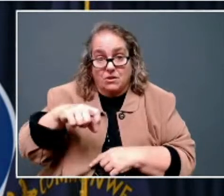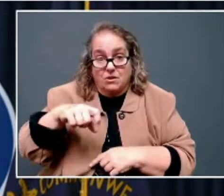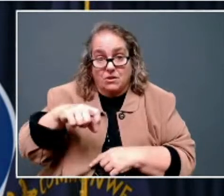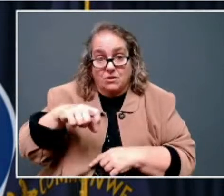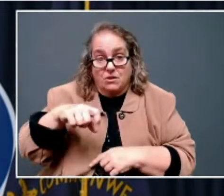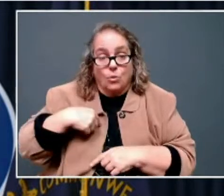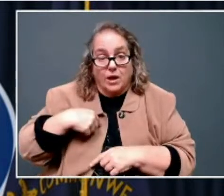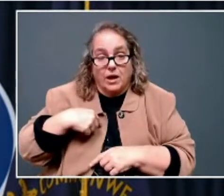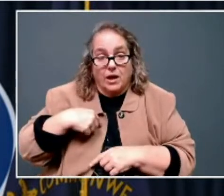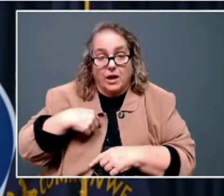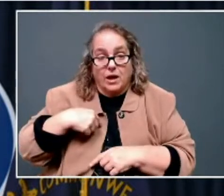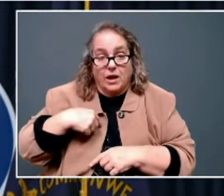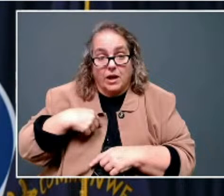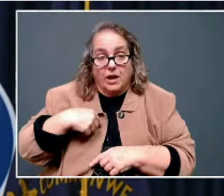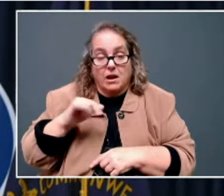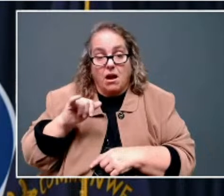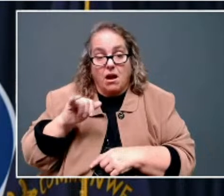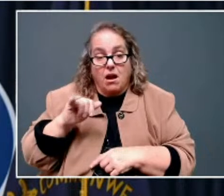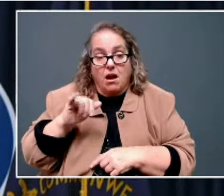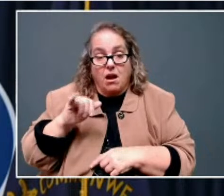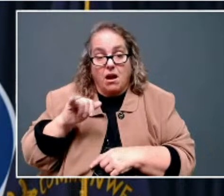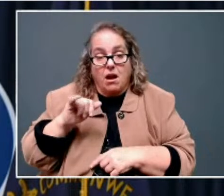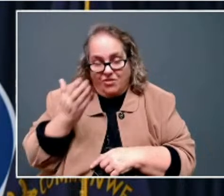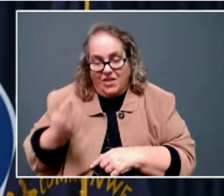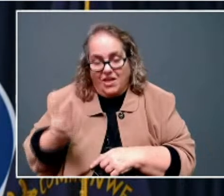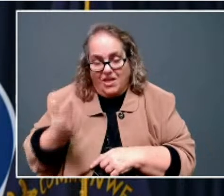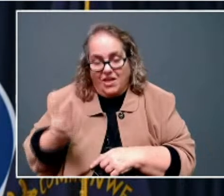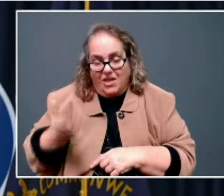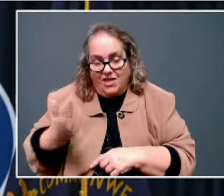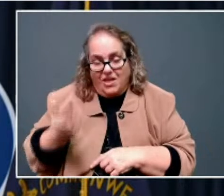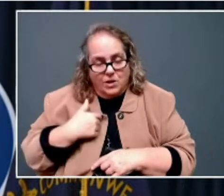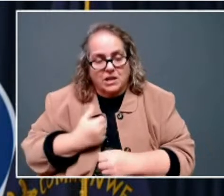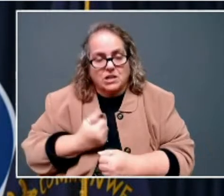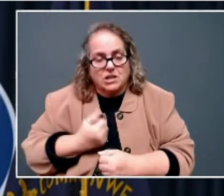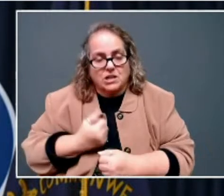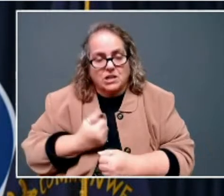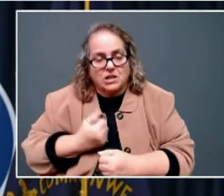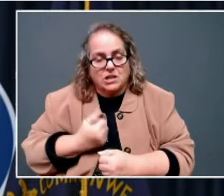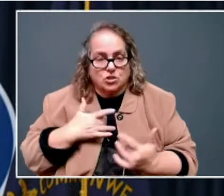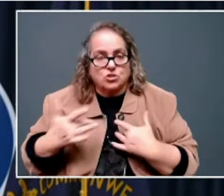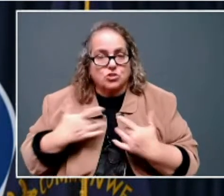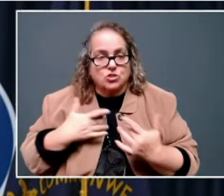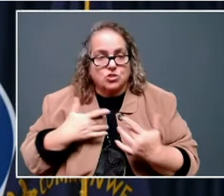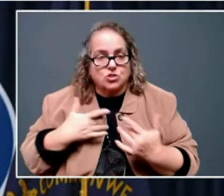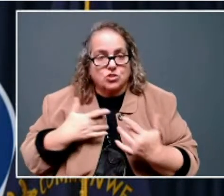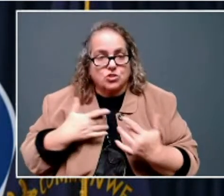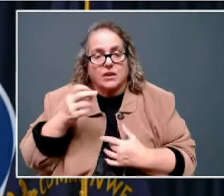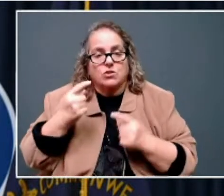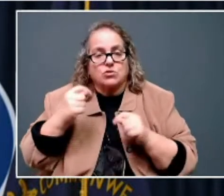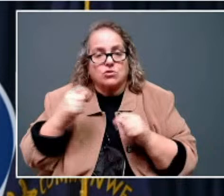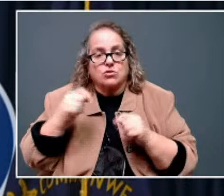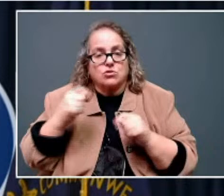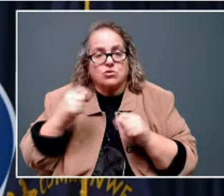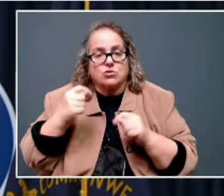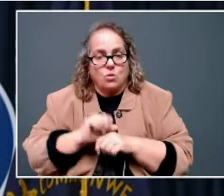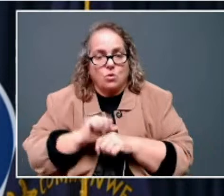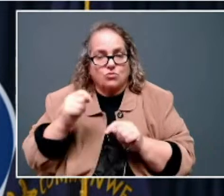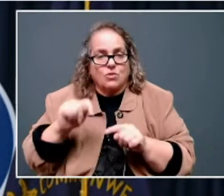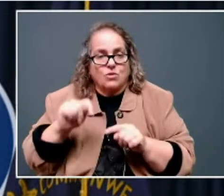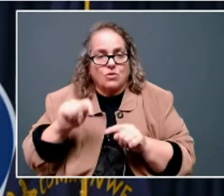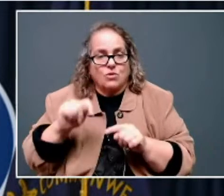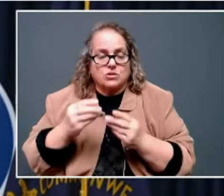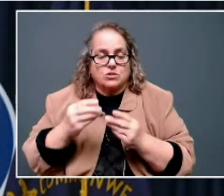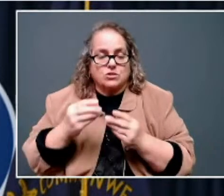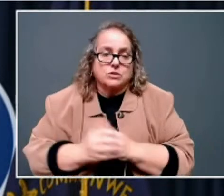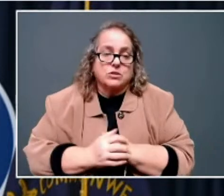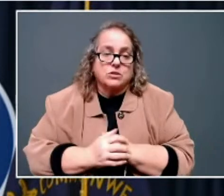we are at least there in expressing concern, and then trying to work to find a solution. All